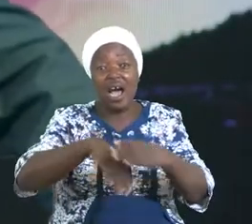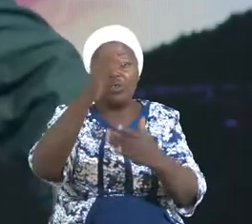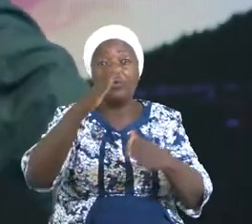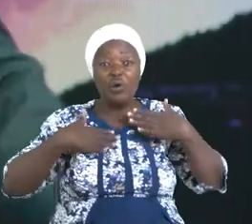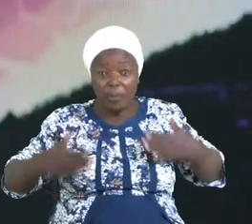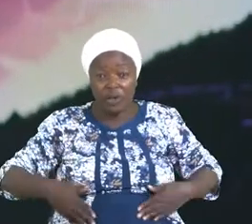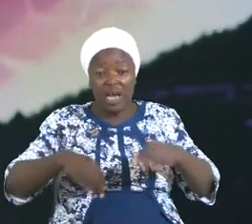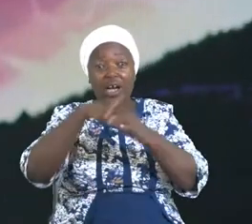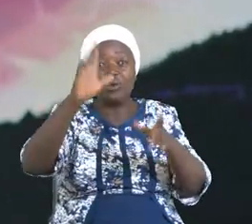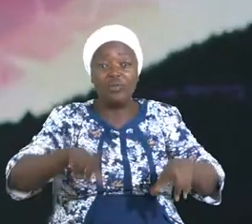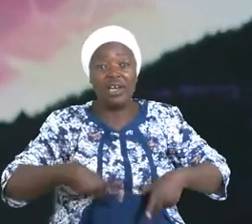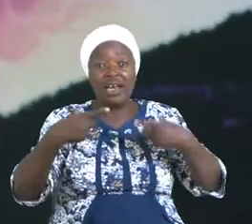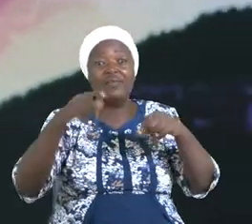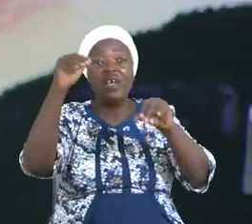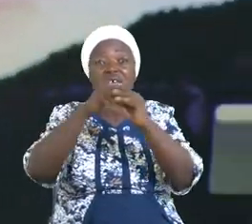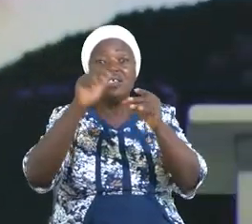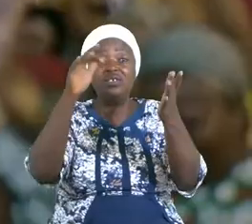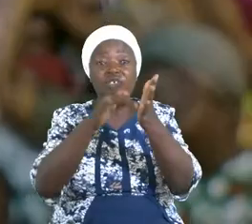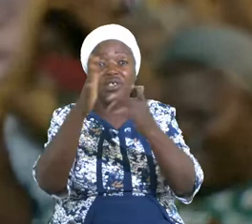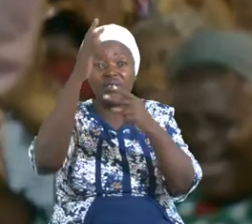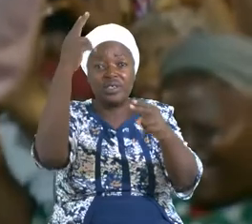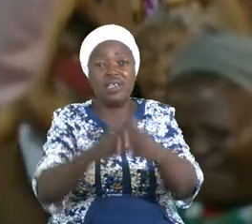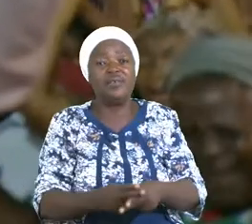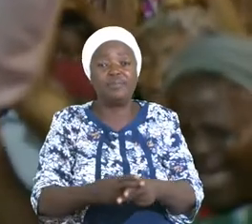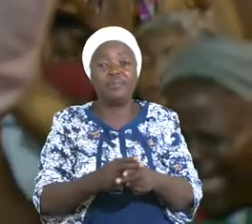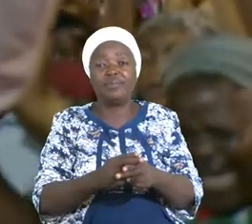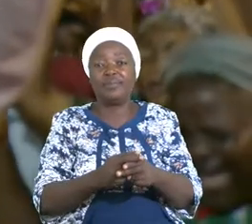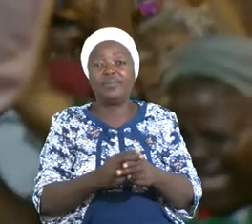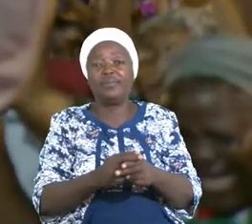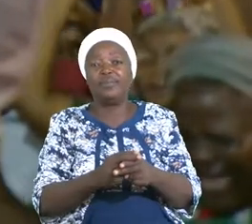your life, in Jesus' name.